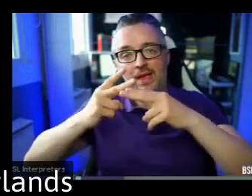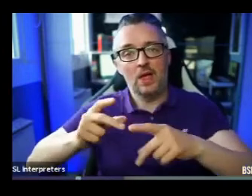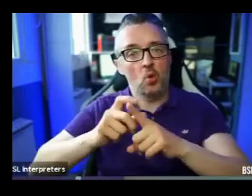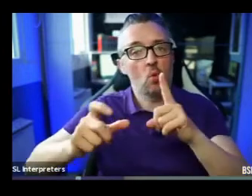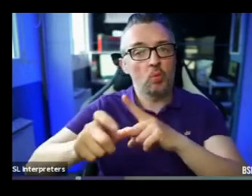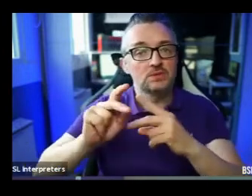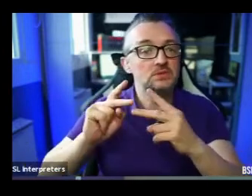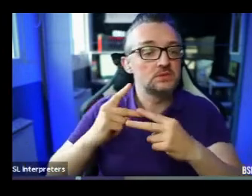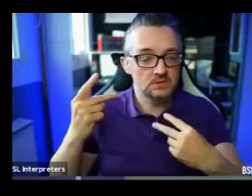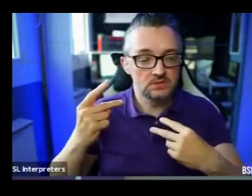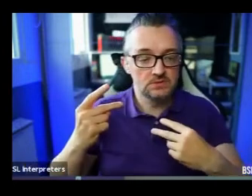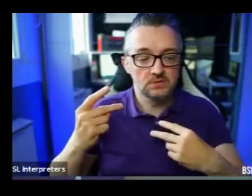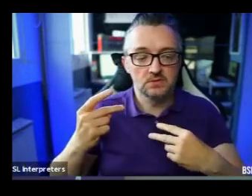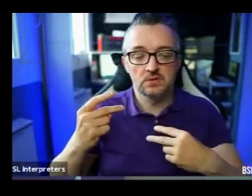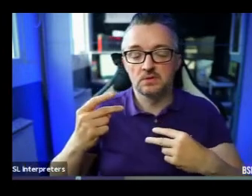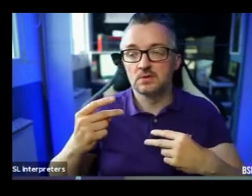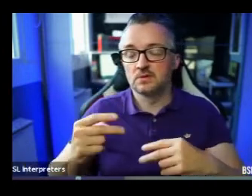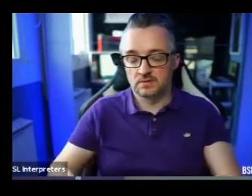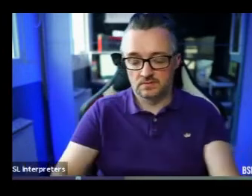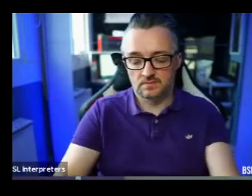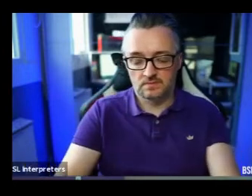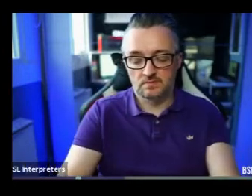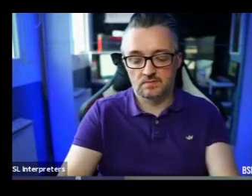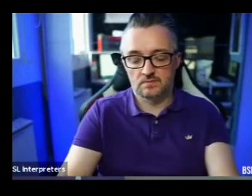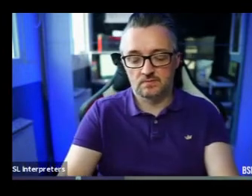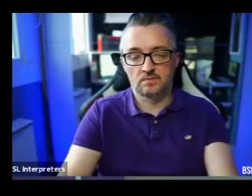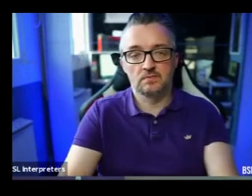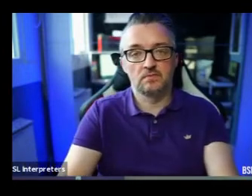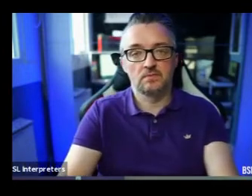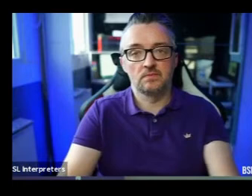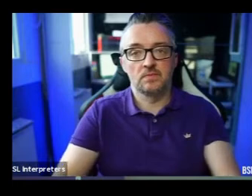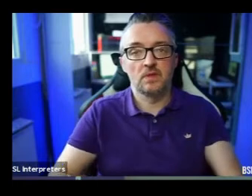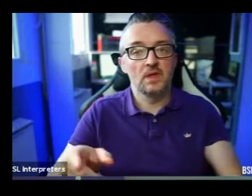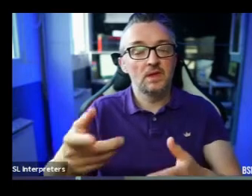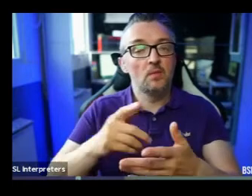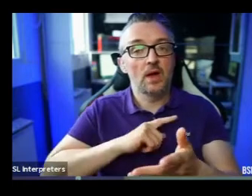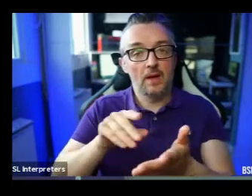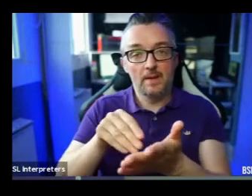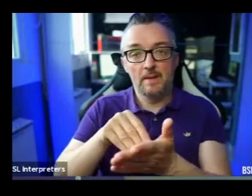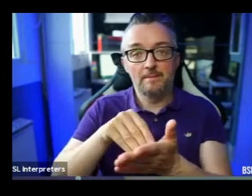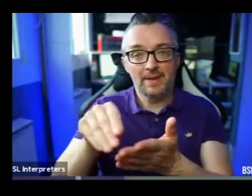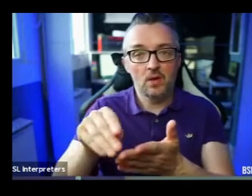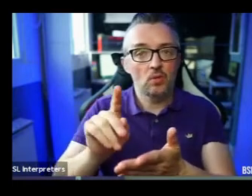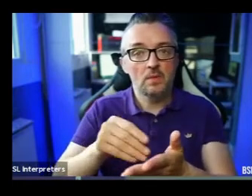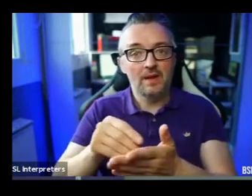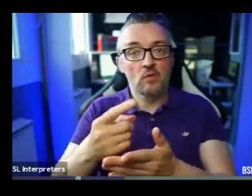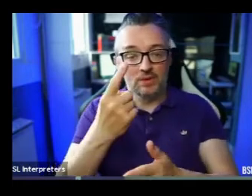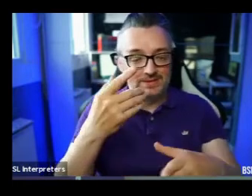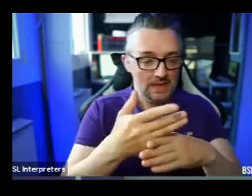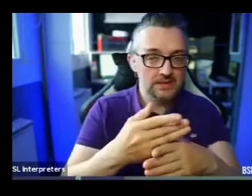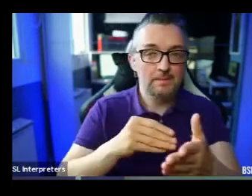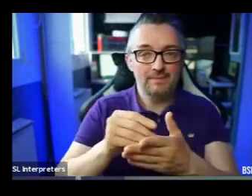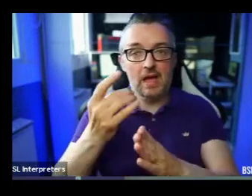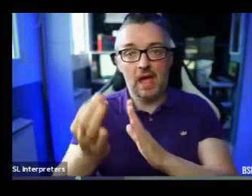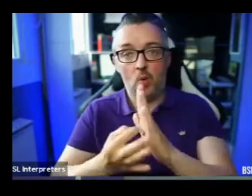community nurse, and they started to change the system. They thought it was going to save money by paying by task and by